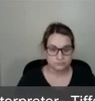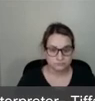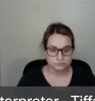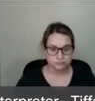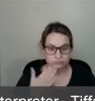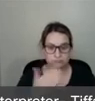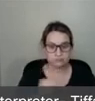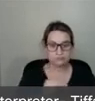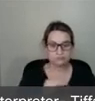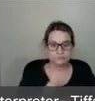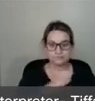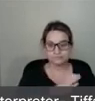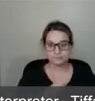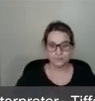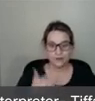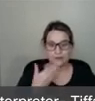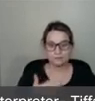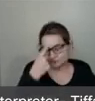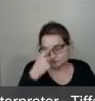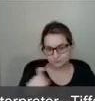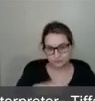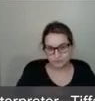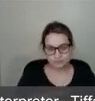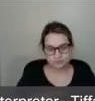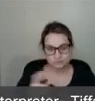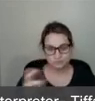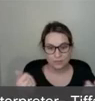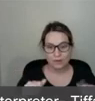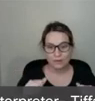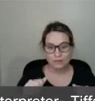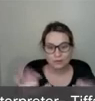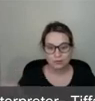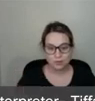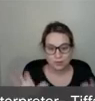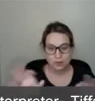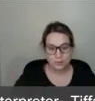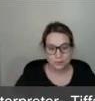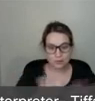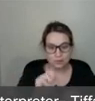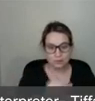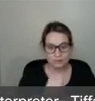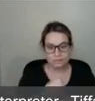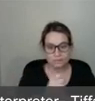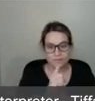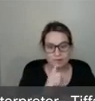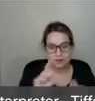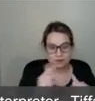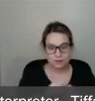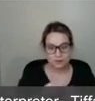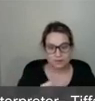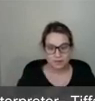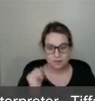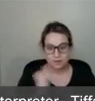Good evening, commissioners. Thank you for your time and effort in doing such an important job to make sure our districts are being